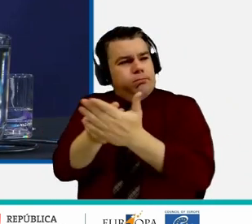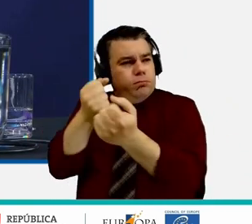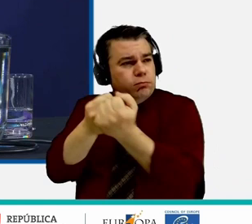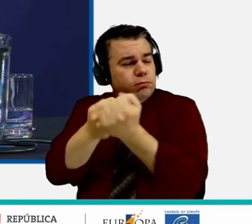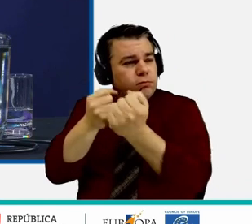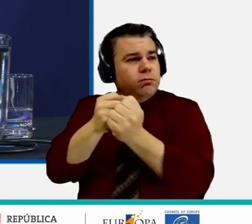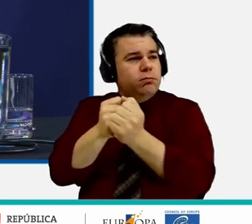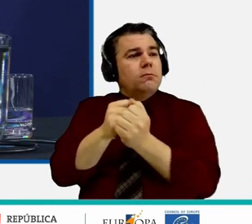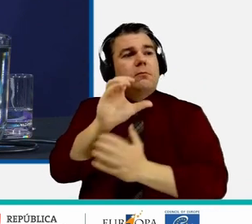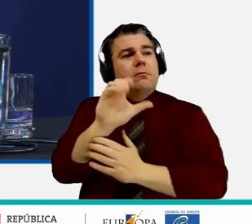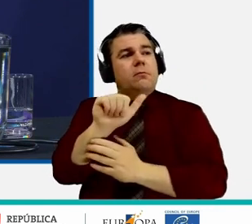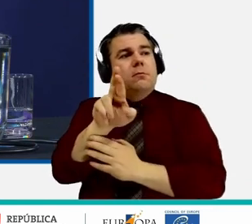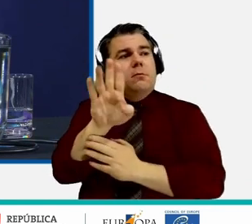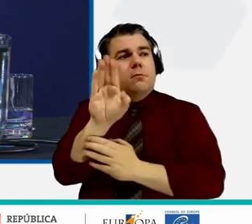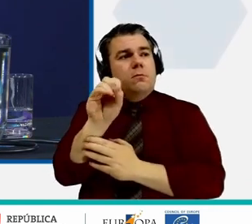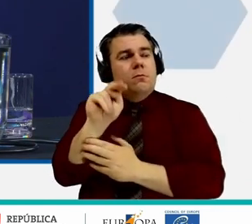development energy efficiency.